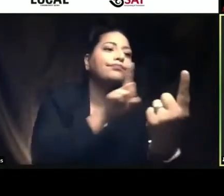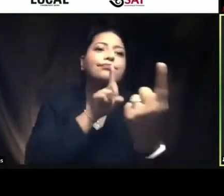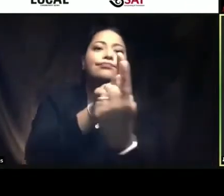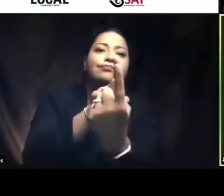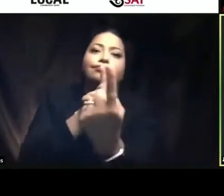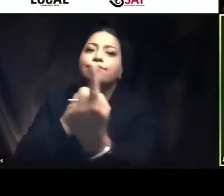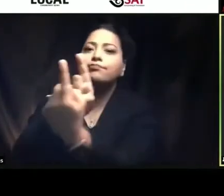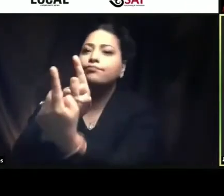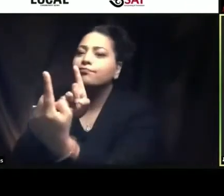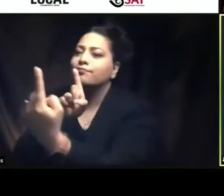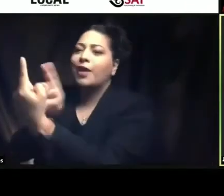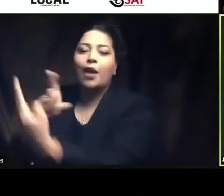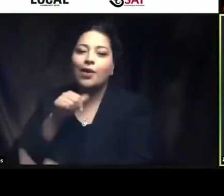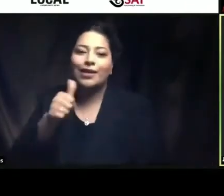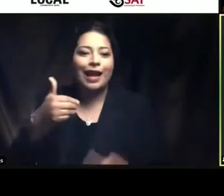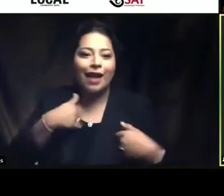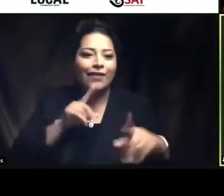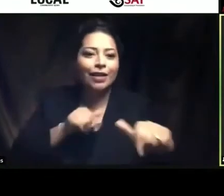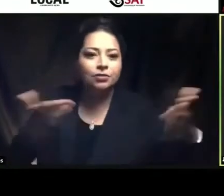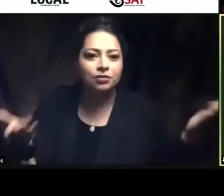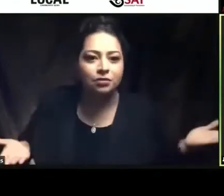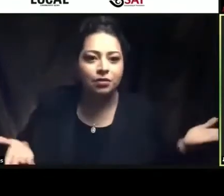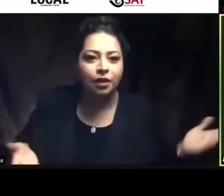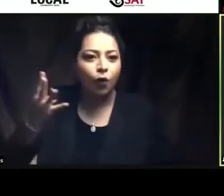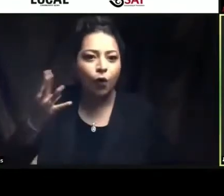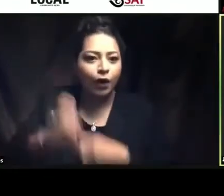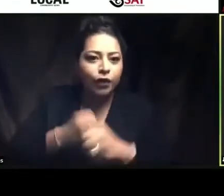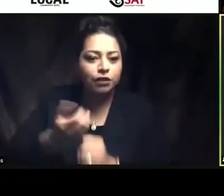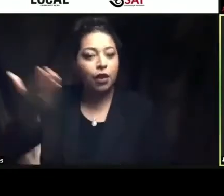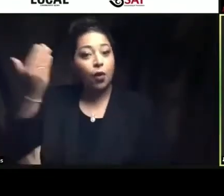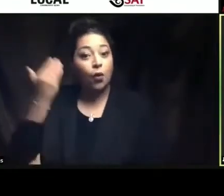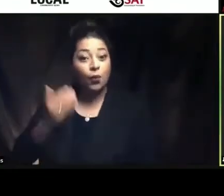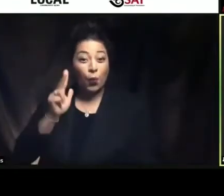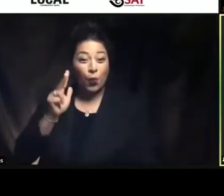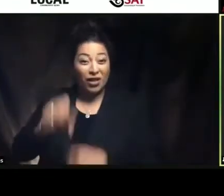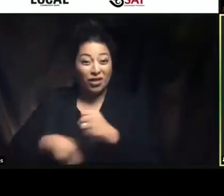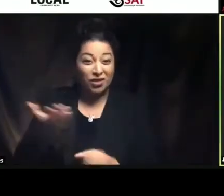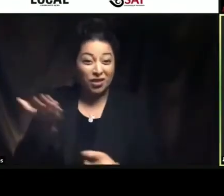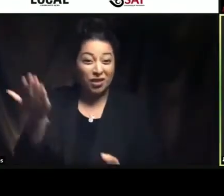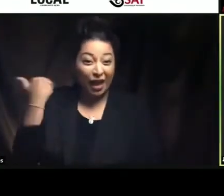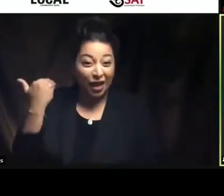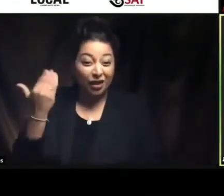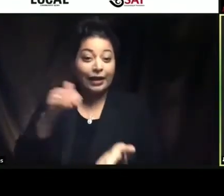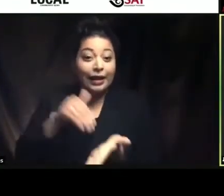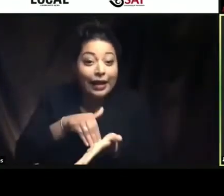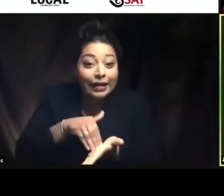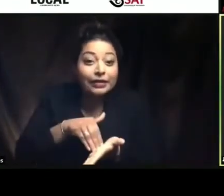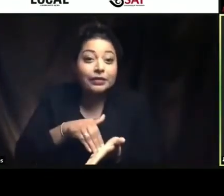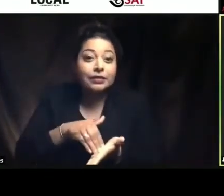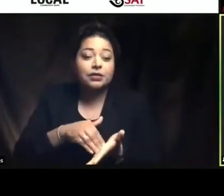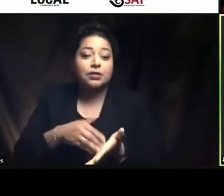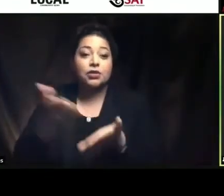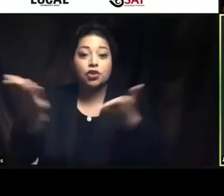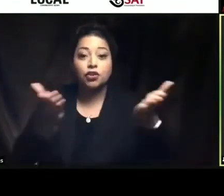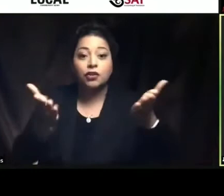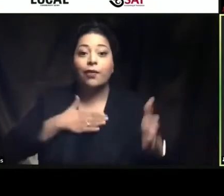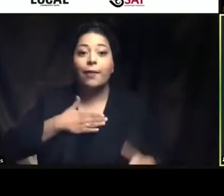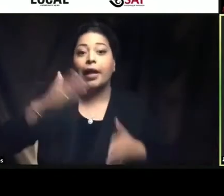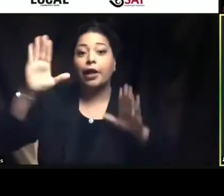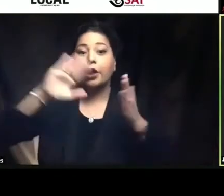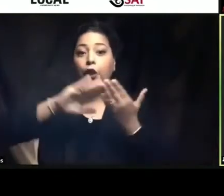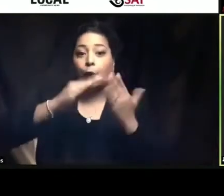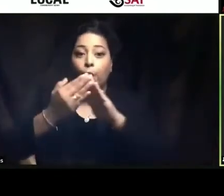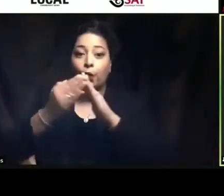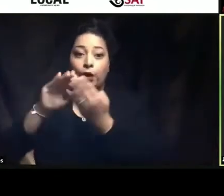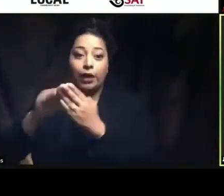able to get a response 4 years ago and then 3 years ago again to serve my community. So I